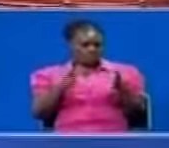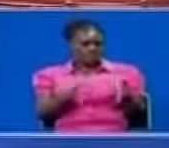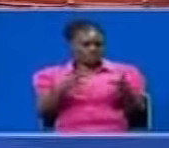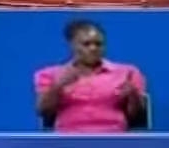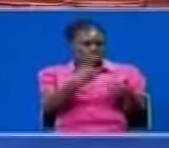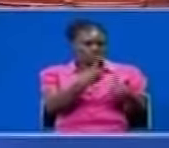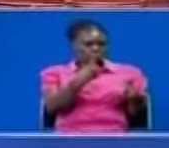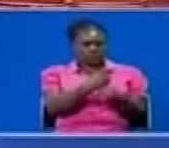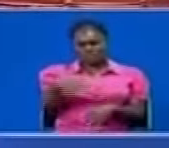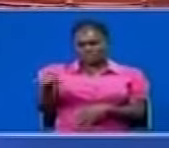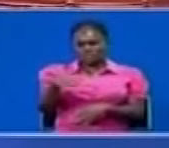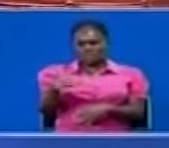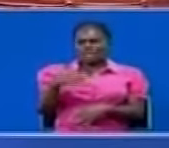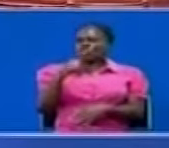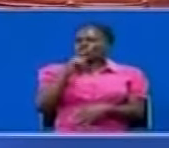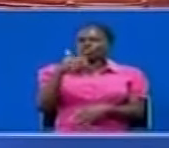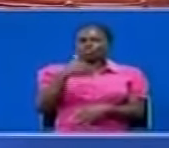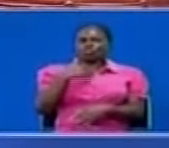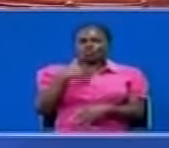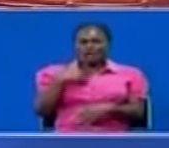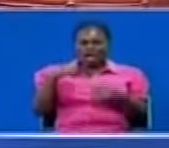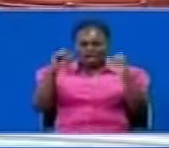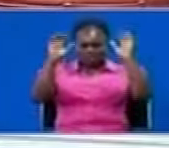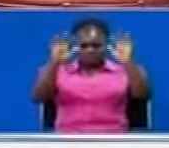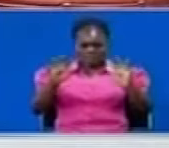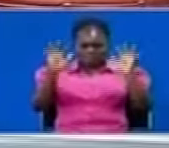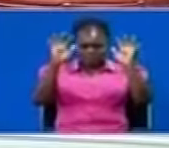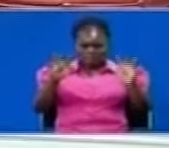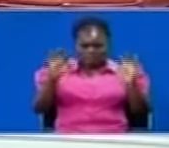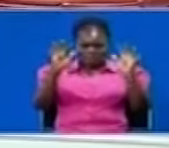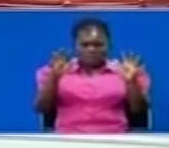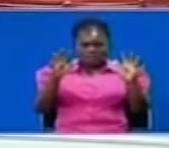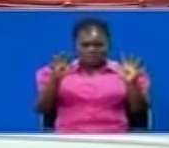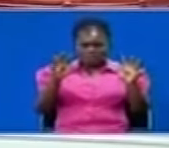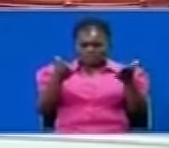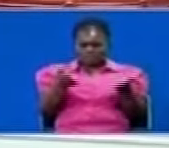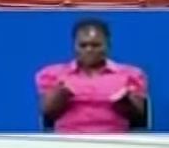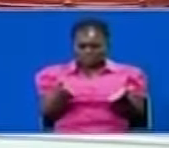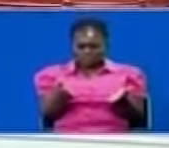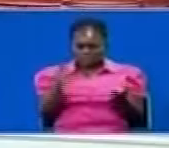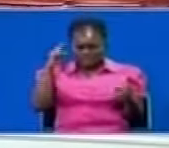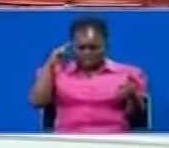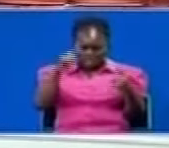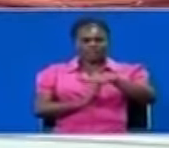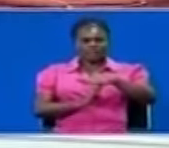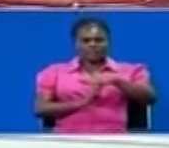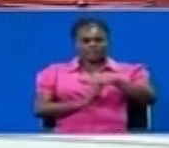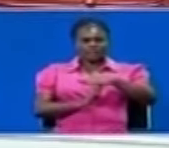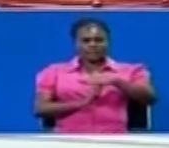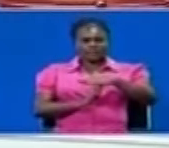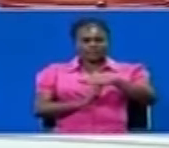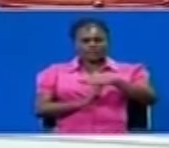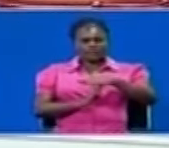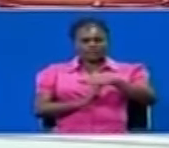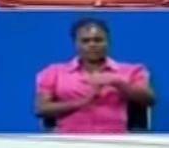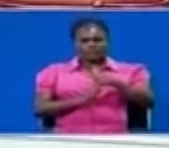different circles not to hold the marathon in a prevailing and unresolved health crisis was the main cause. Let's